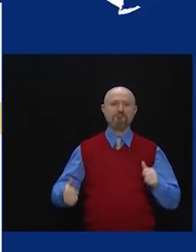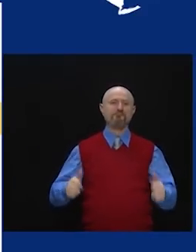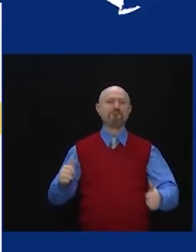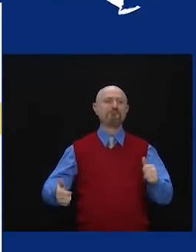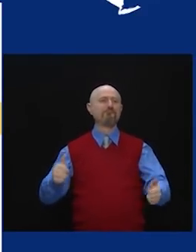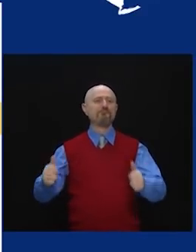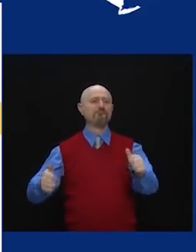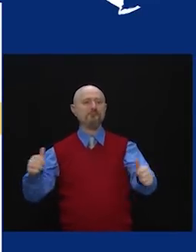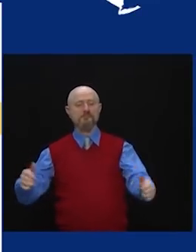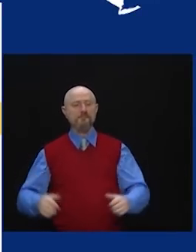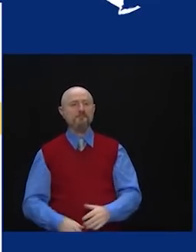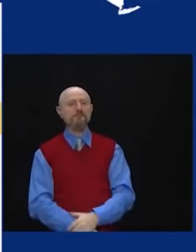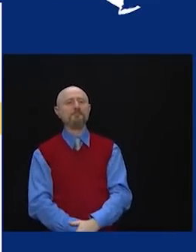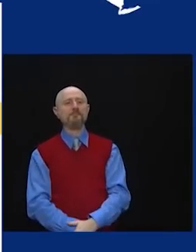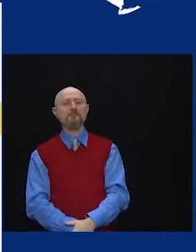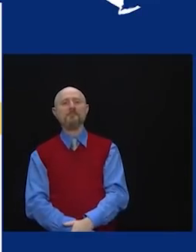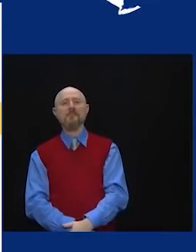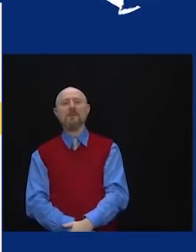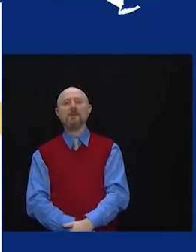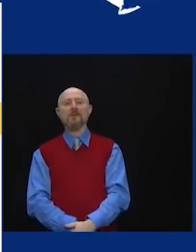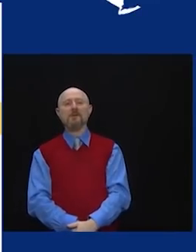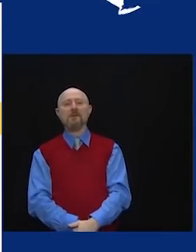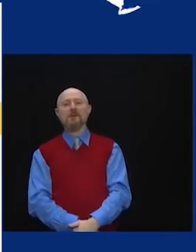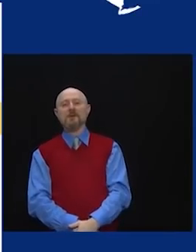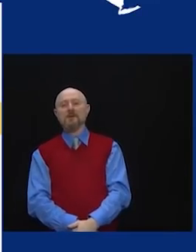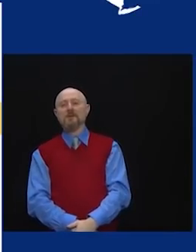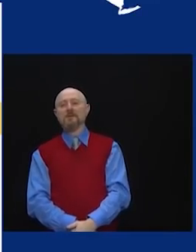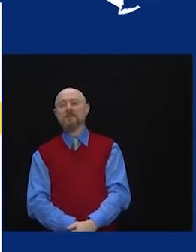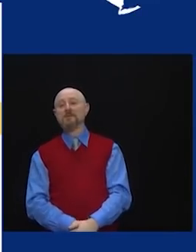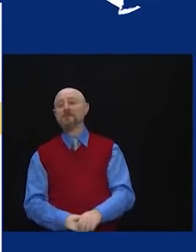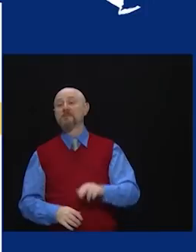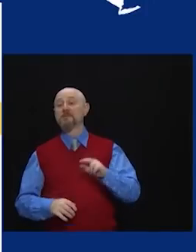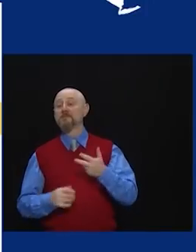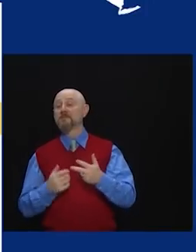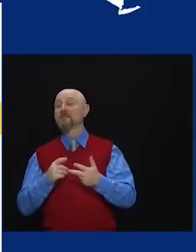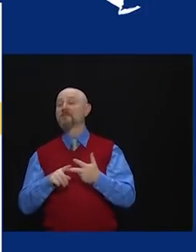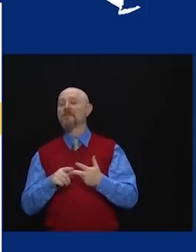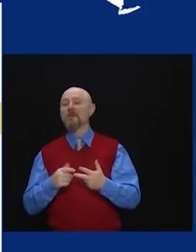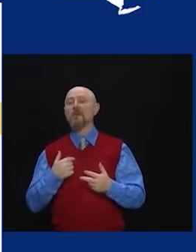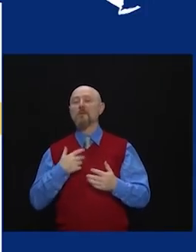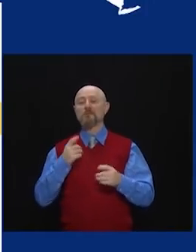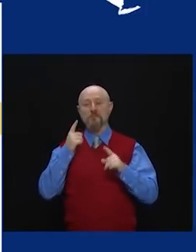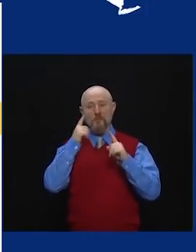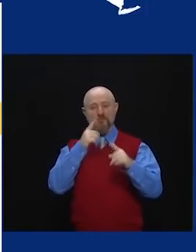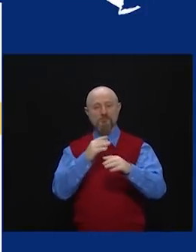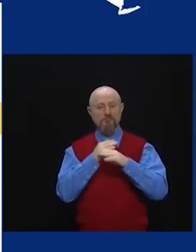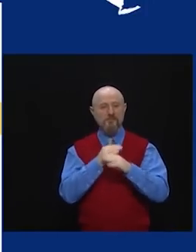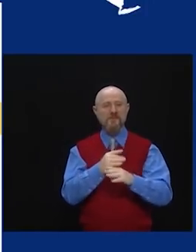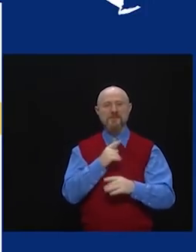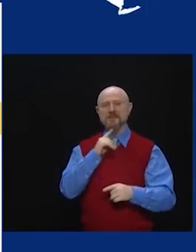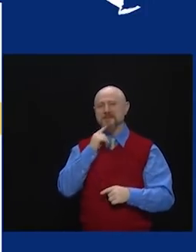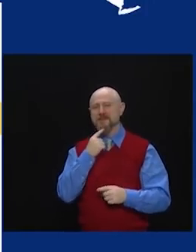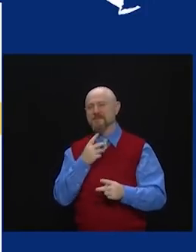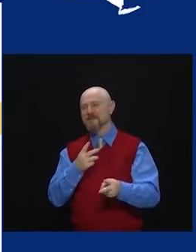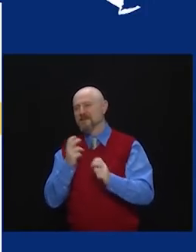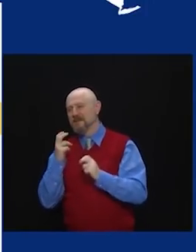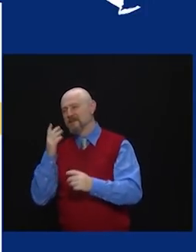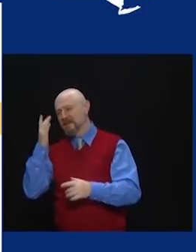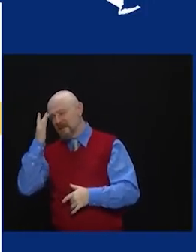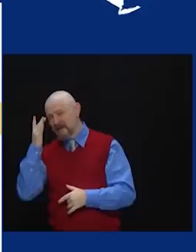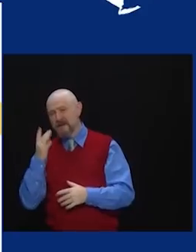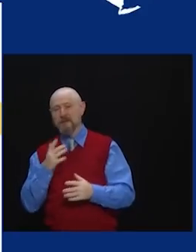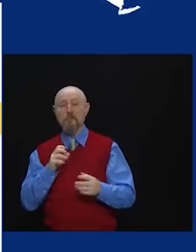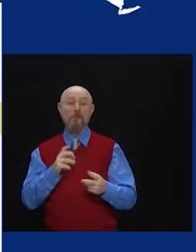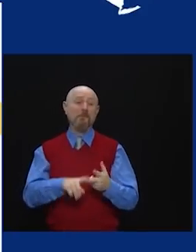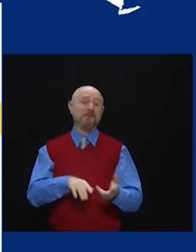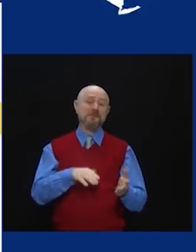Part of our winter surge plan is also preventing severe illness and deaths, and this means supporting our hospitals where the people who are the